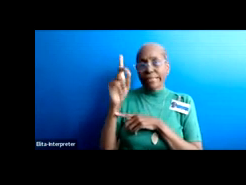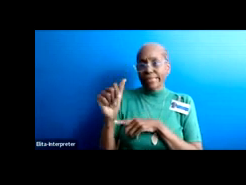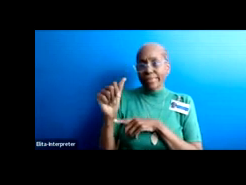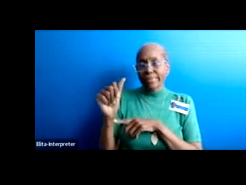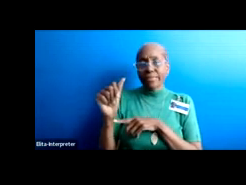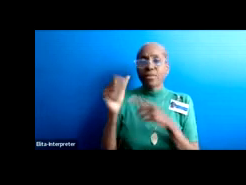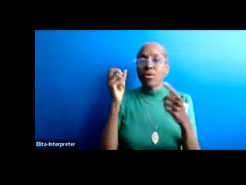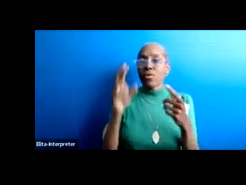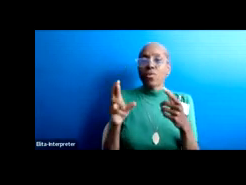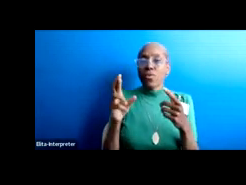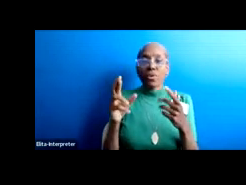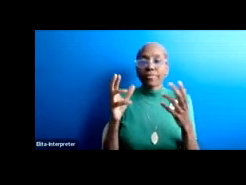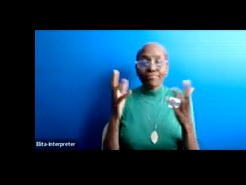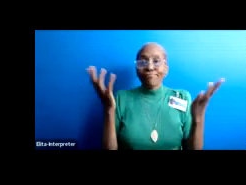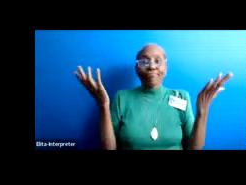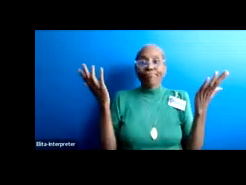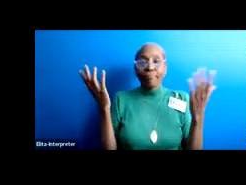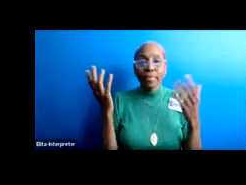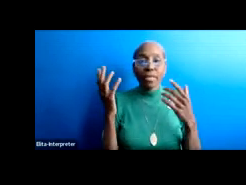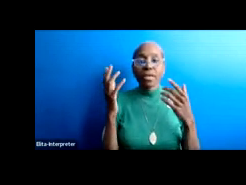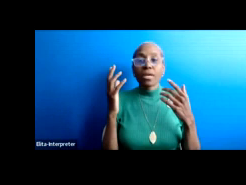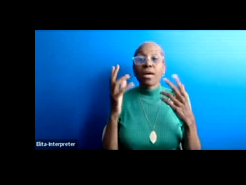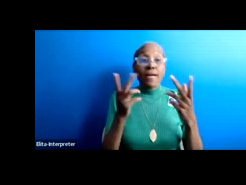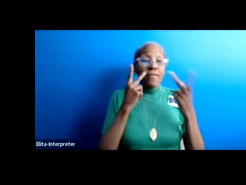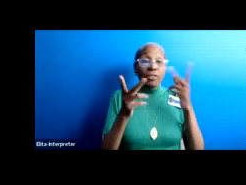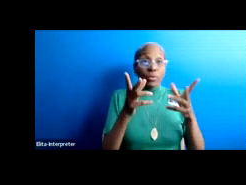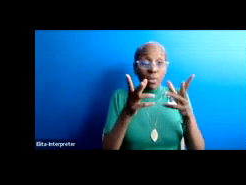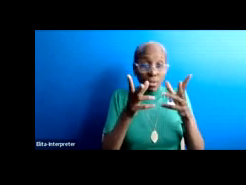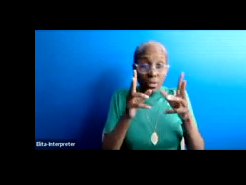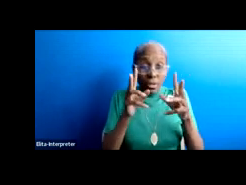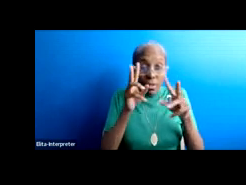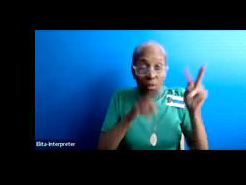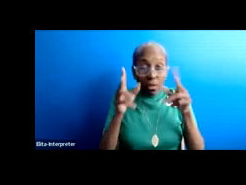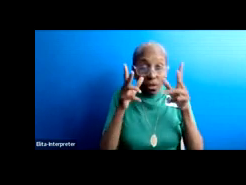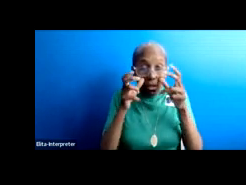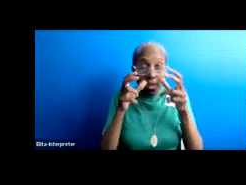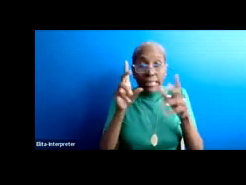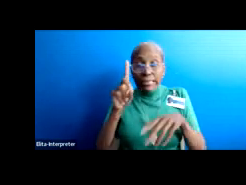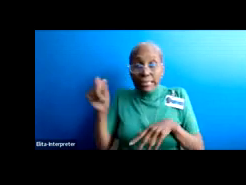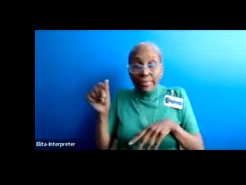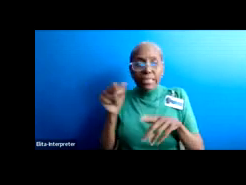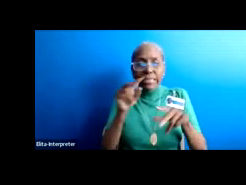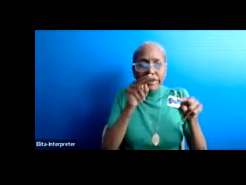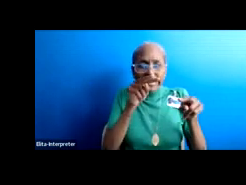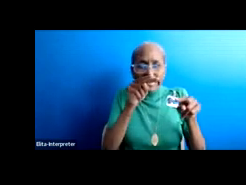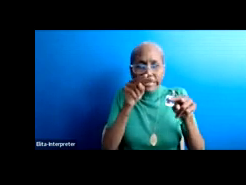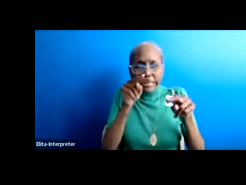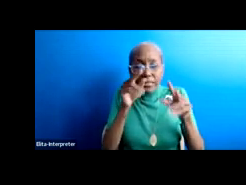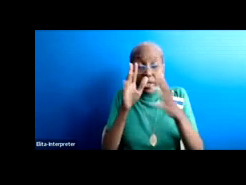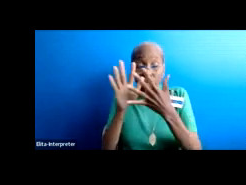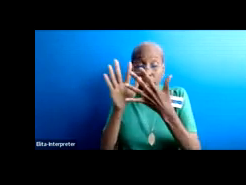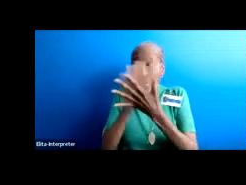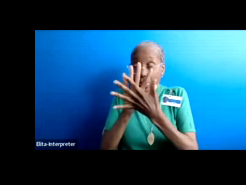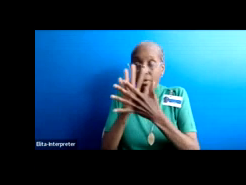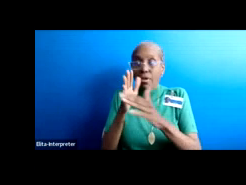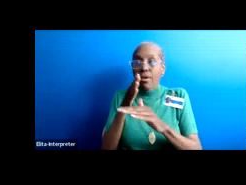disability, or maybe a visual disability where they just kind of start to blur off the page